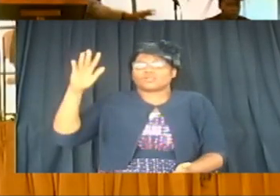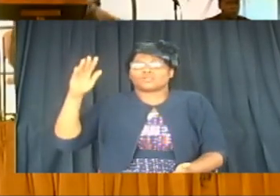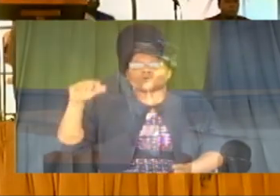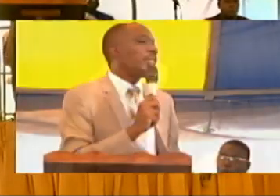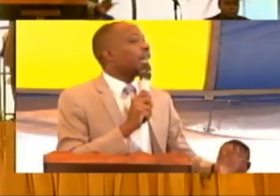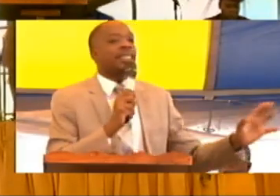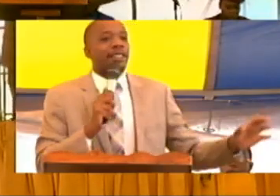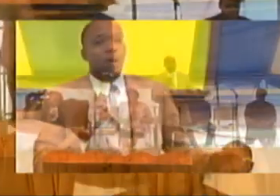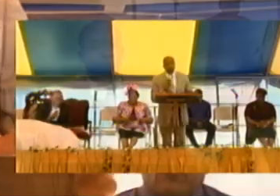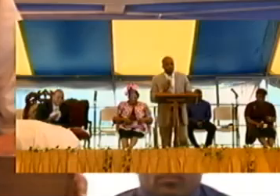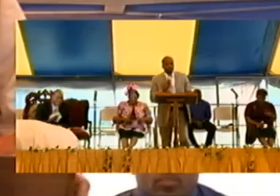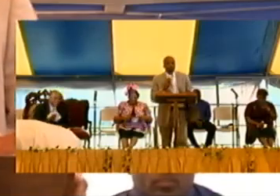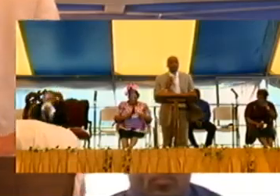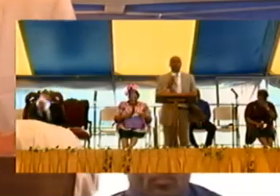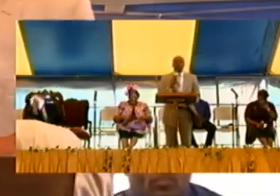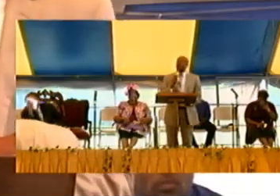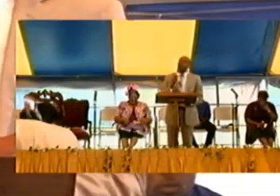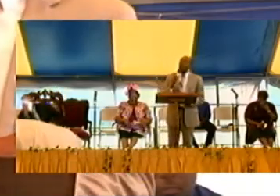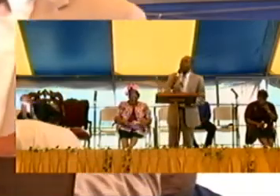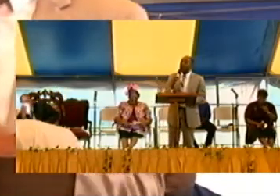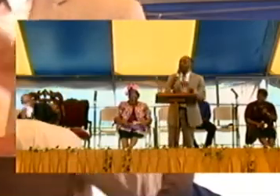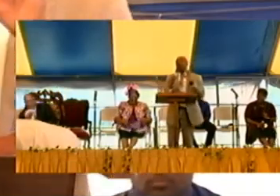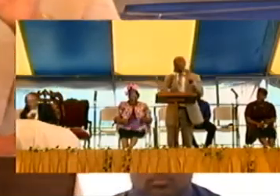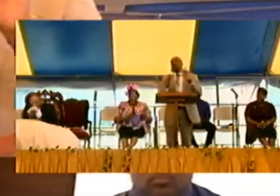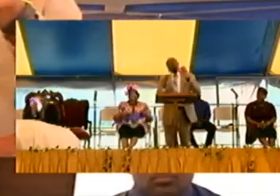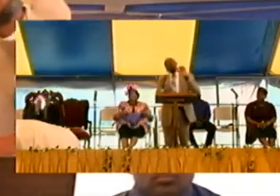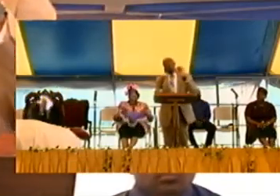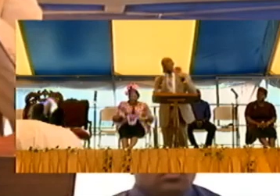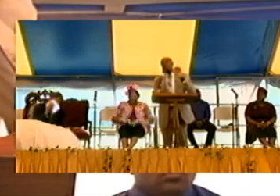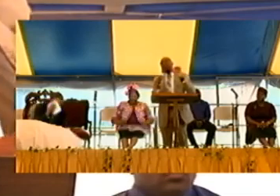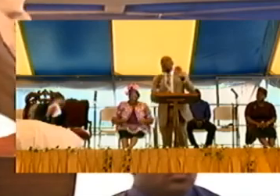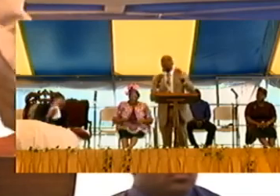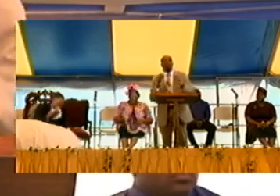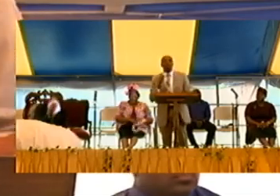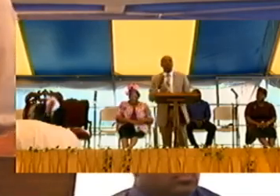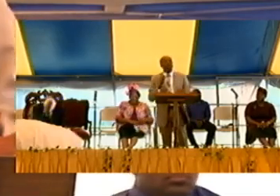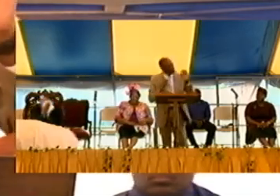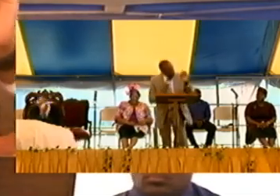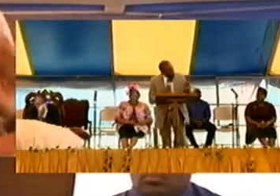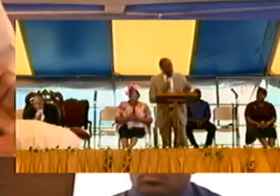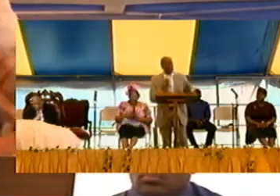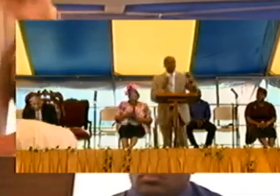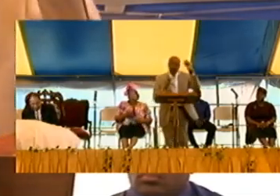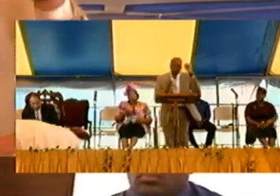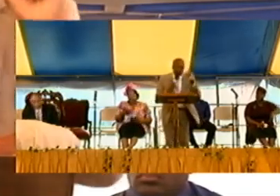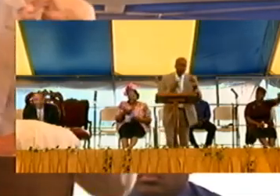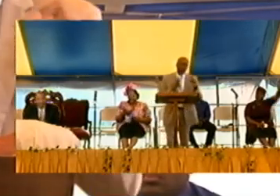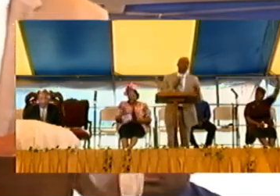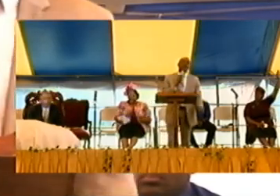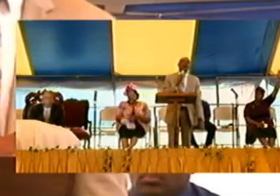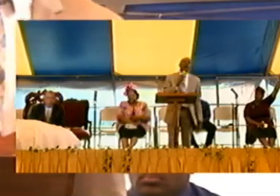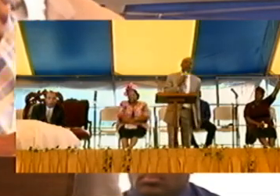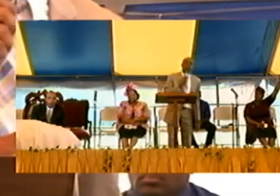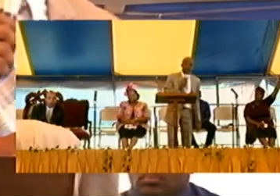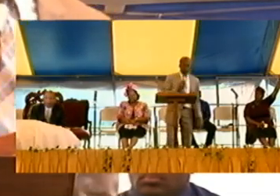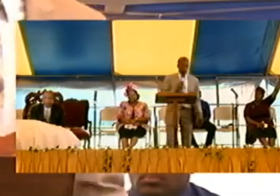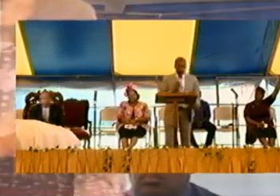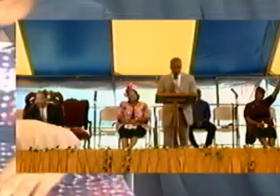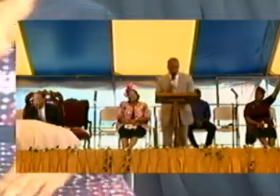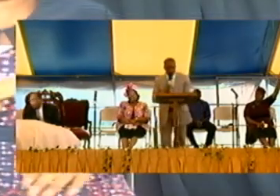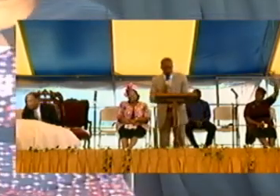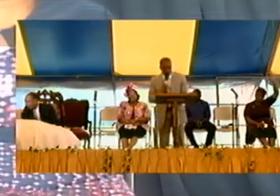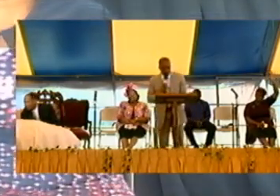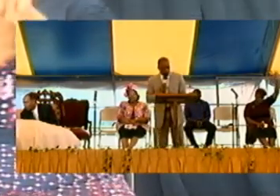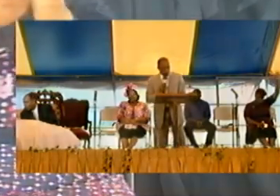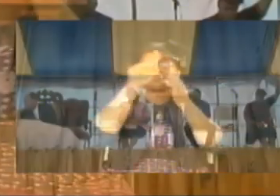that he's going to, but it's a setup. Because somebody is viewing in. Somebody is turning back to God. Somebody is giving God praise this morning. That's due